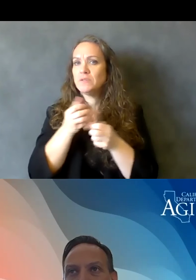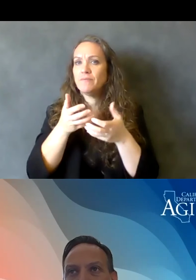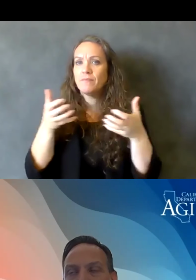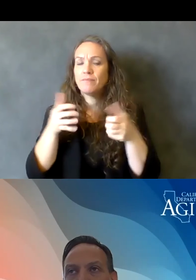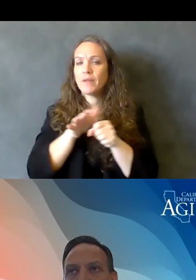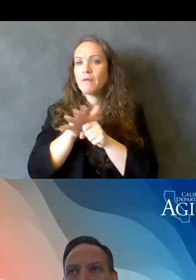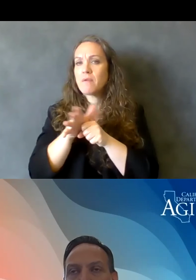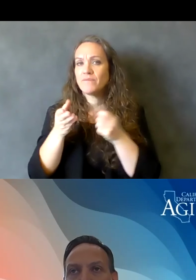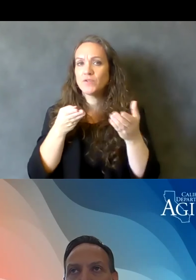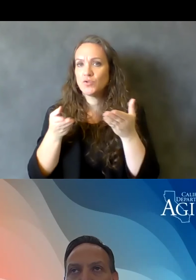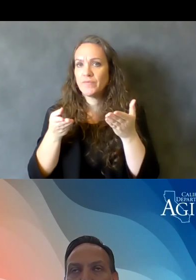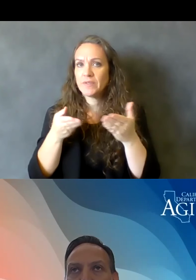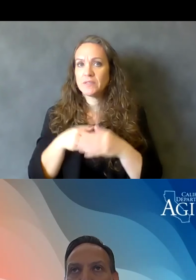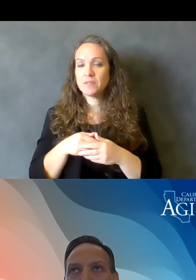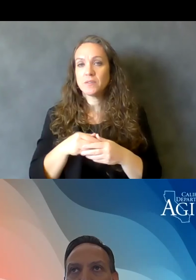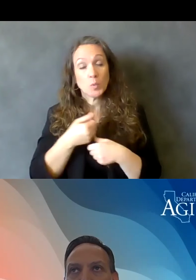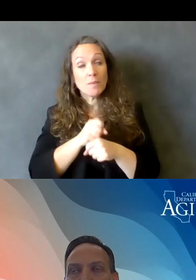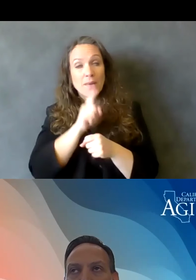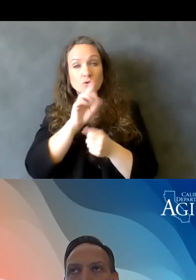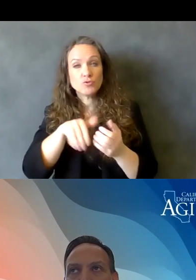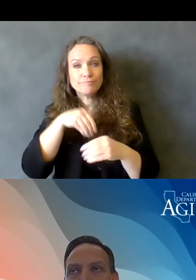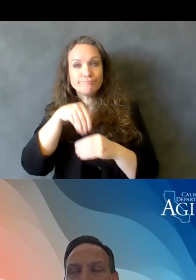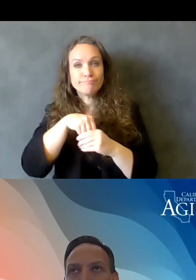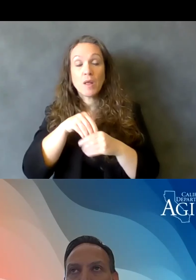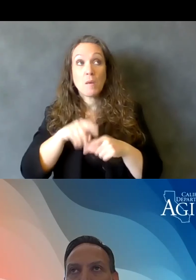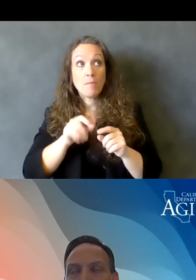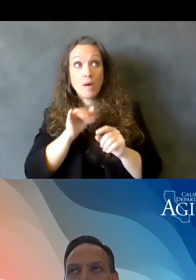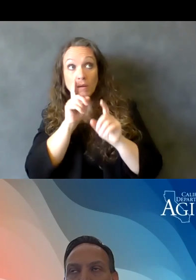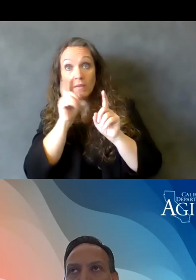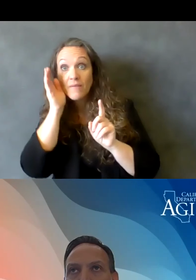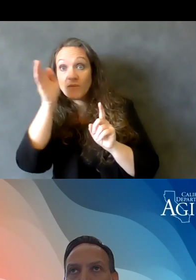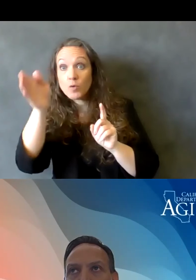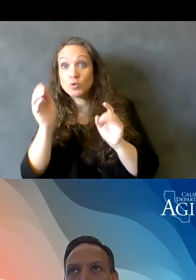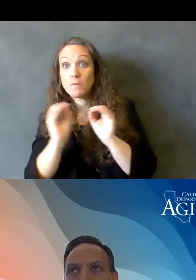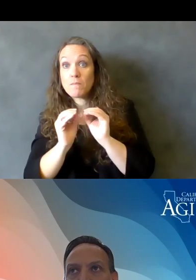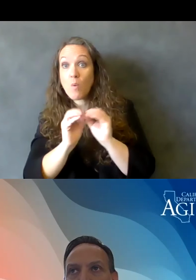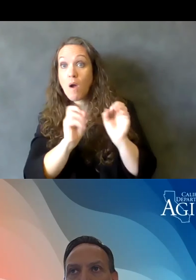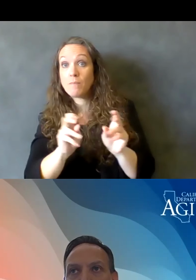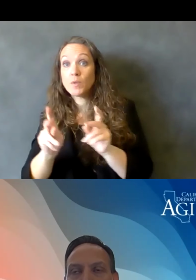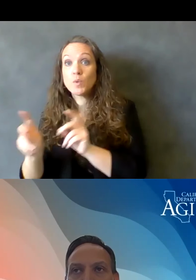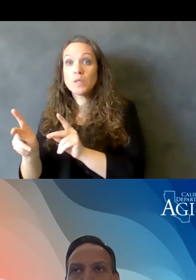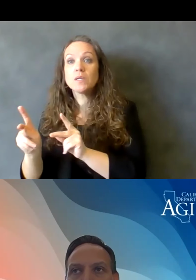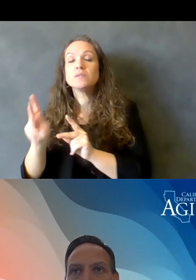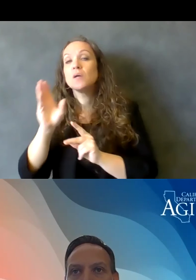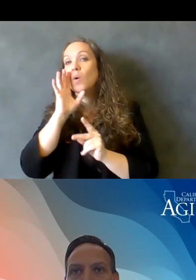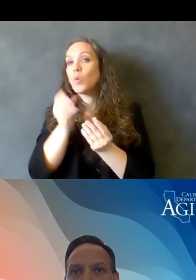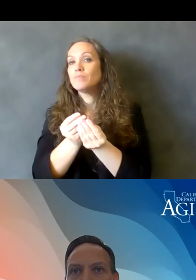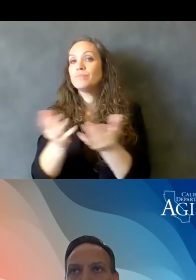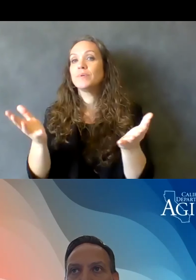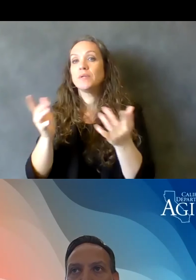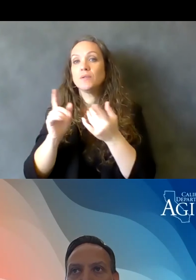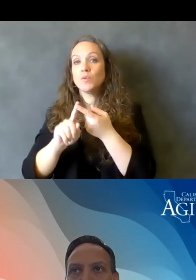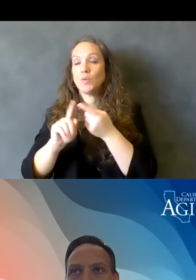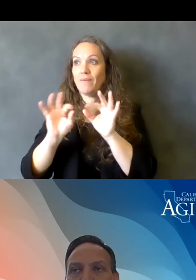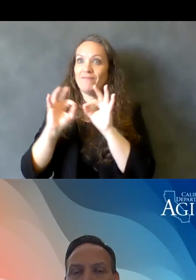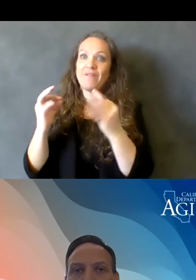of our initiatives. But yes, if we do have further opportunities, we will look at deploying these to families, so households with